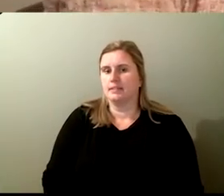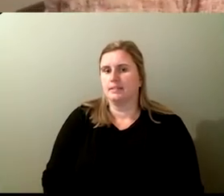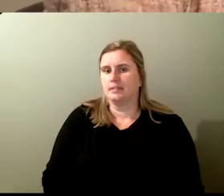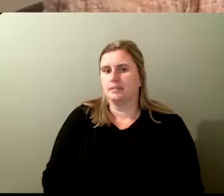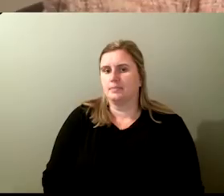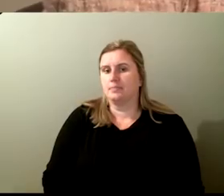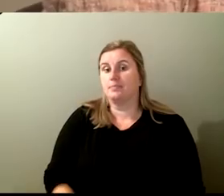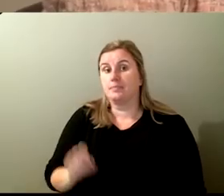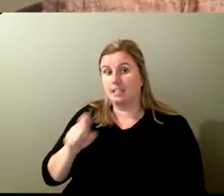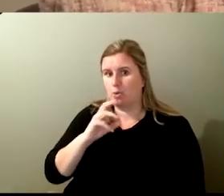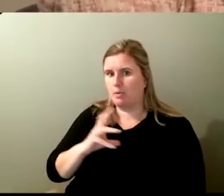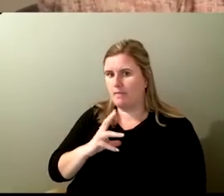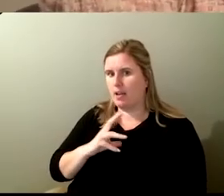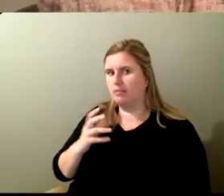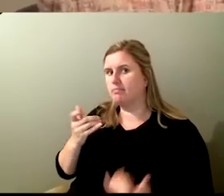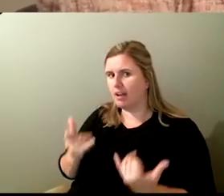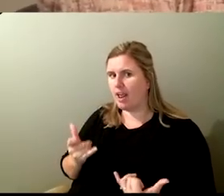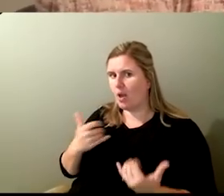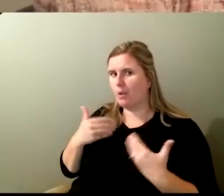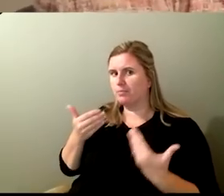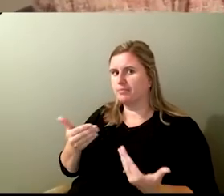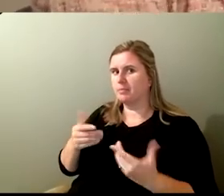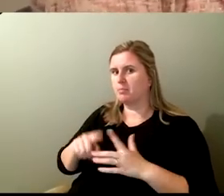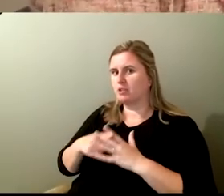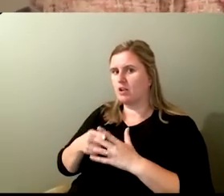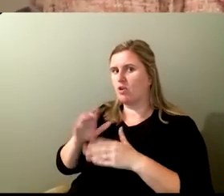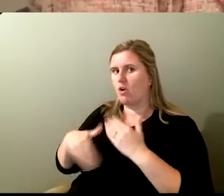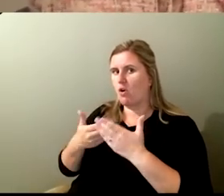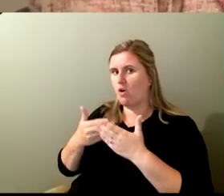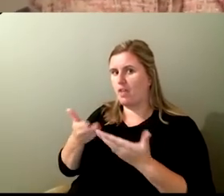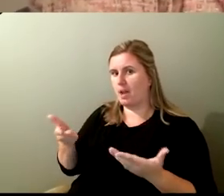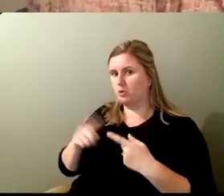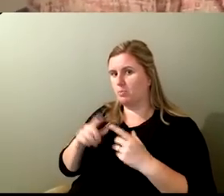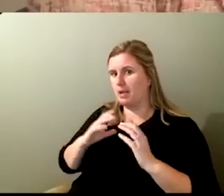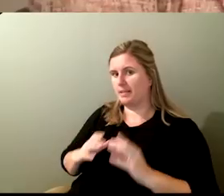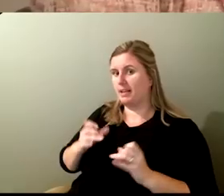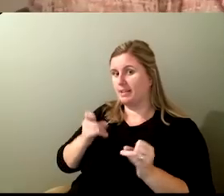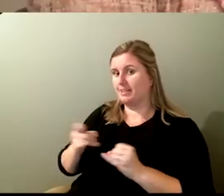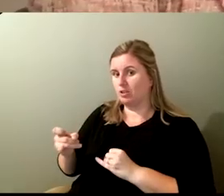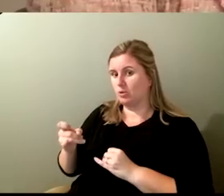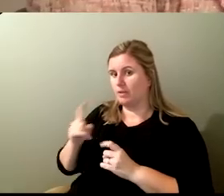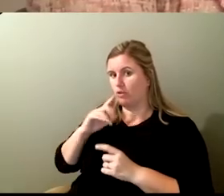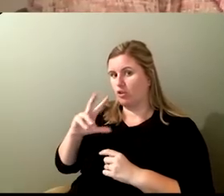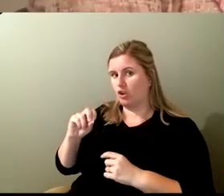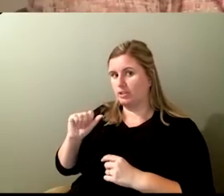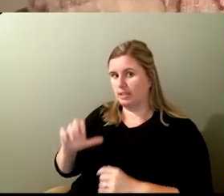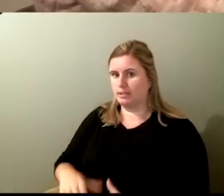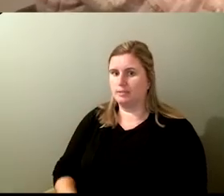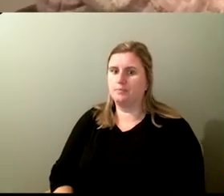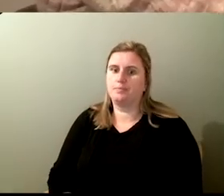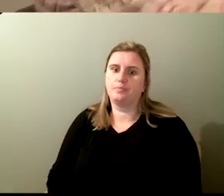Yes, that will be fine. Now I will start by presenting all of the items to my client individually for 30 seconds.